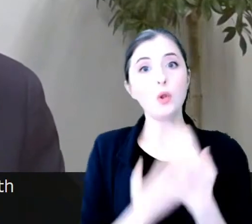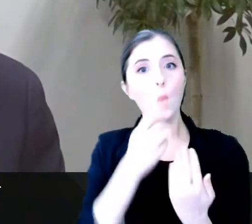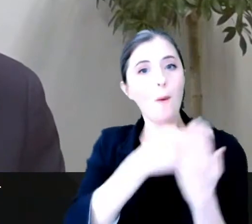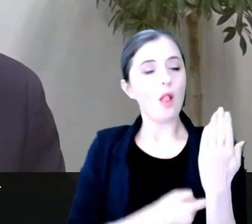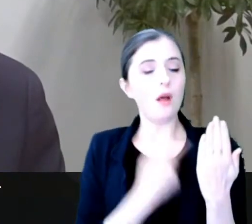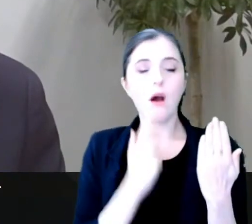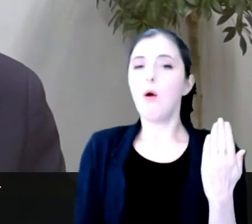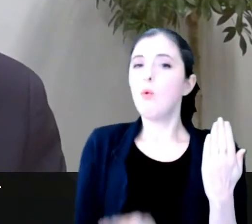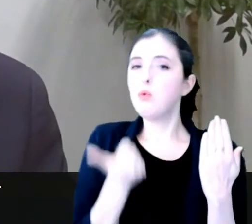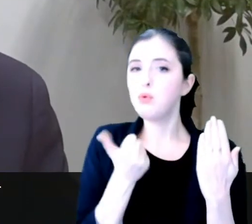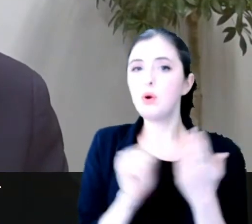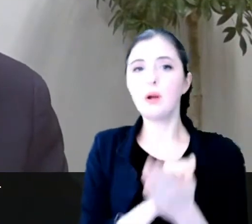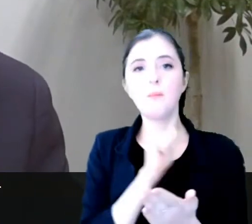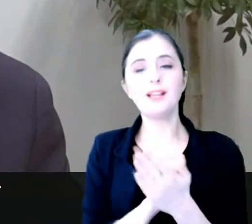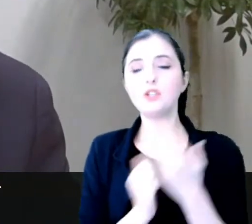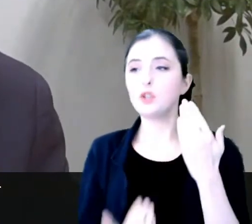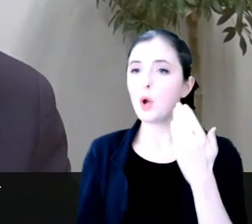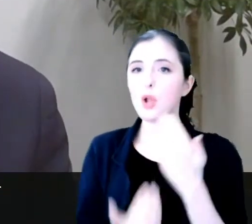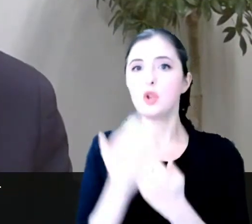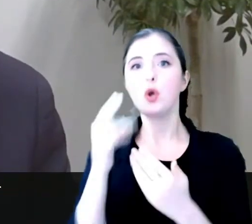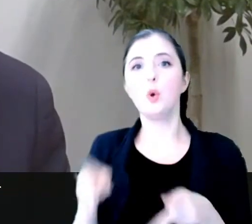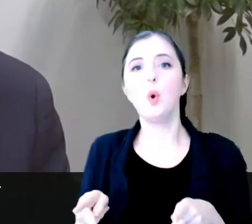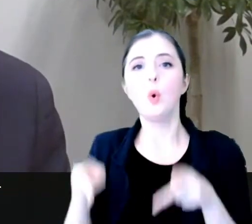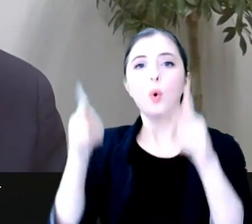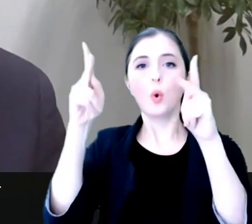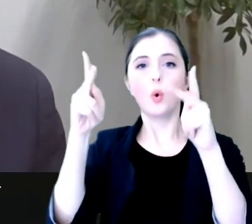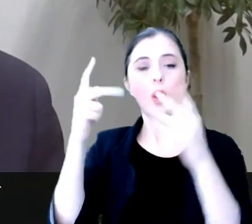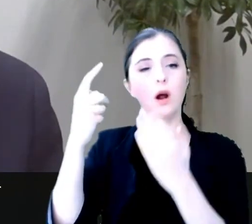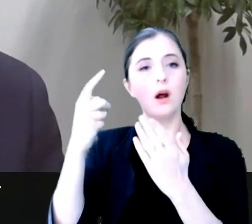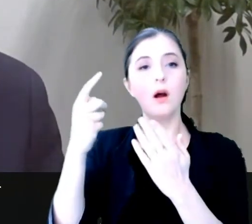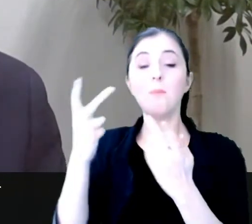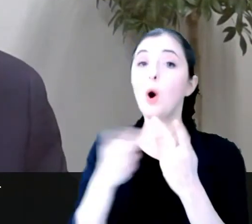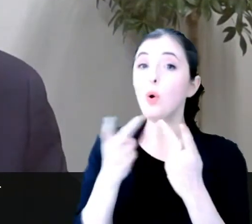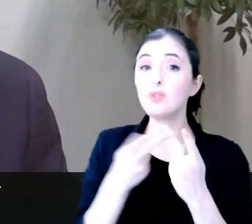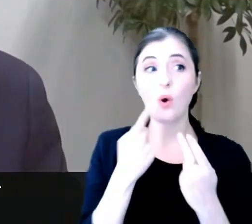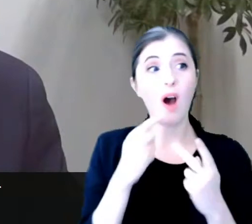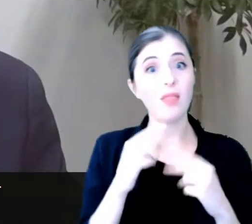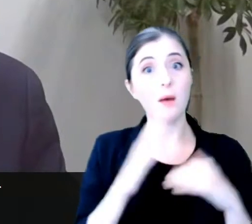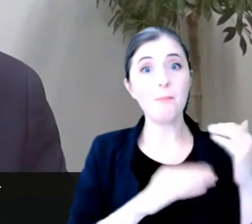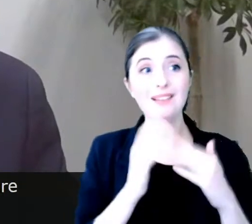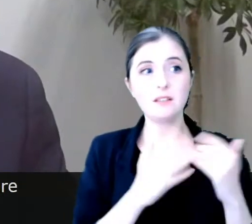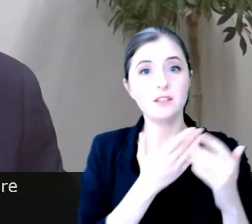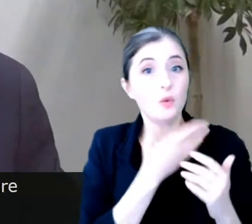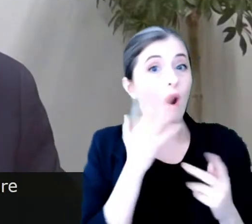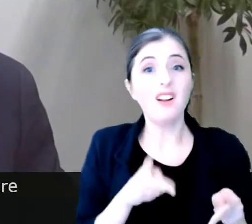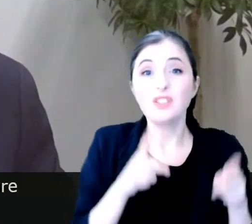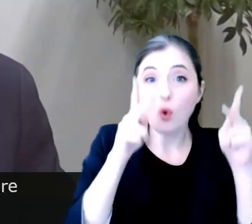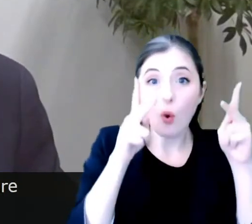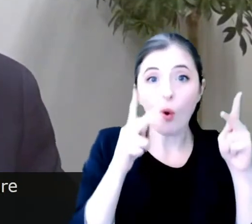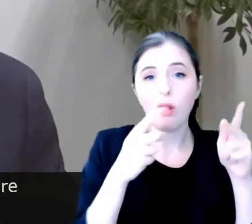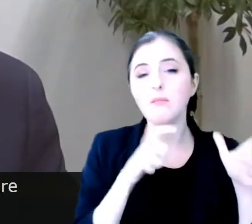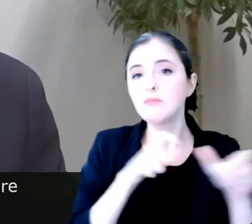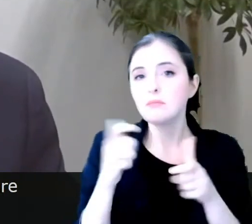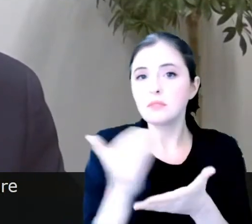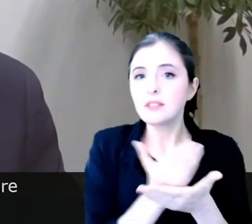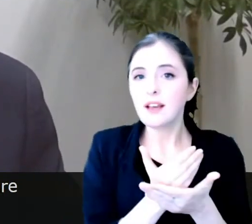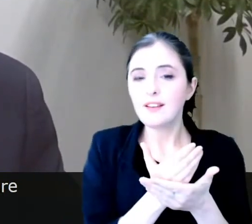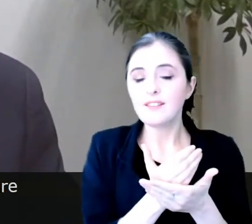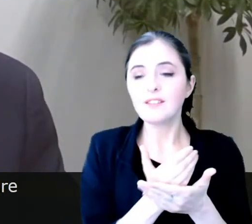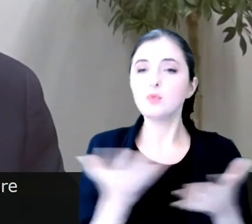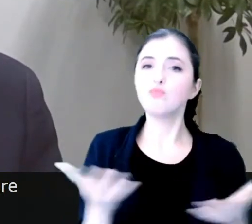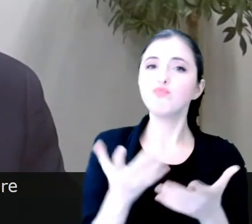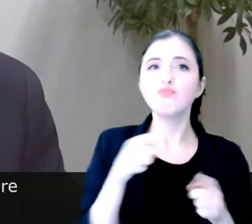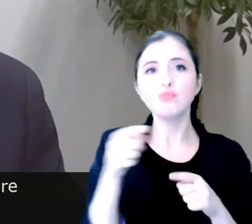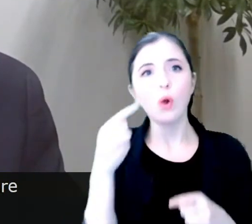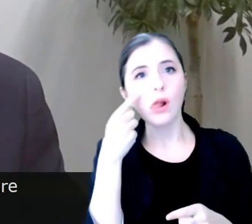building, is safe, but also buildings that aren't tall are safe as well. And so I'd encourage you to look at the New London Plan, which has